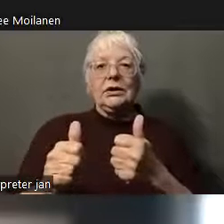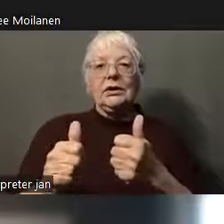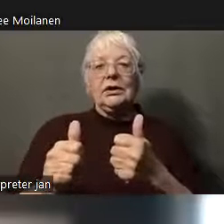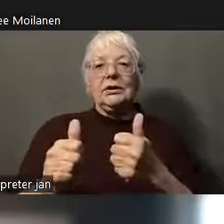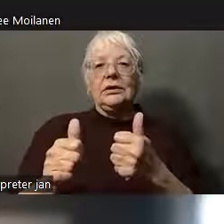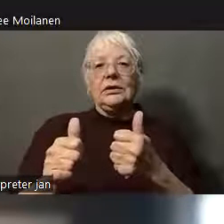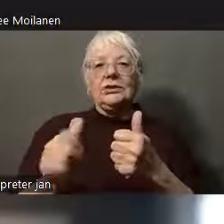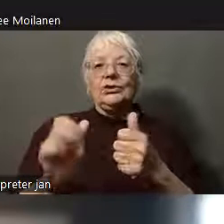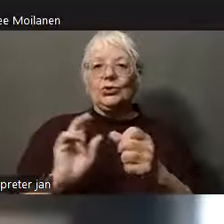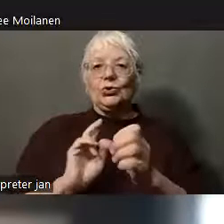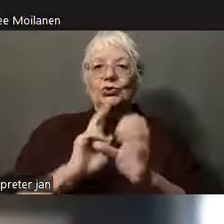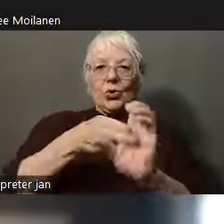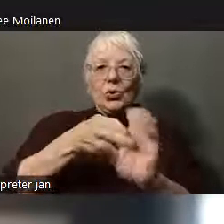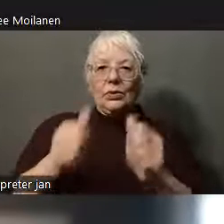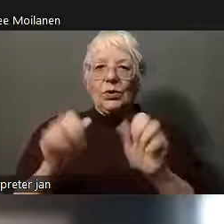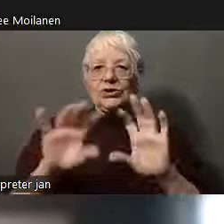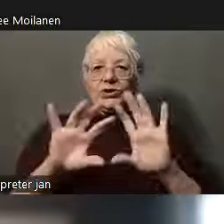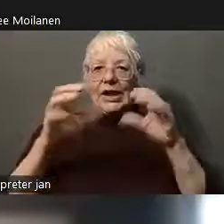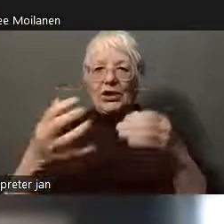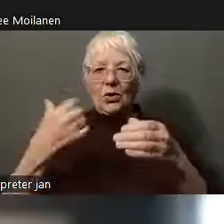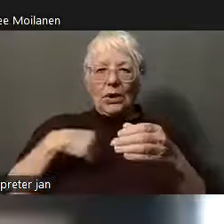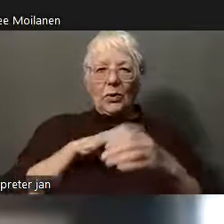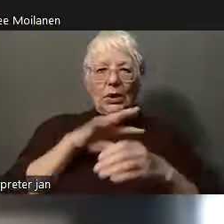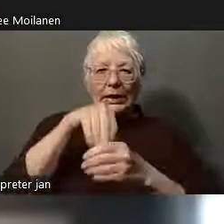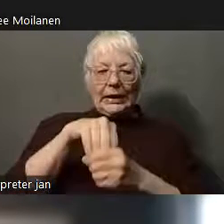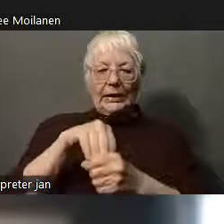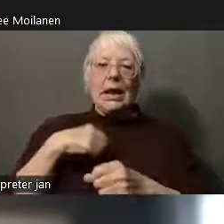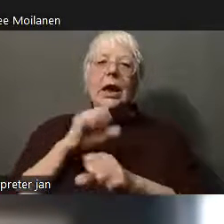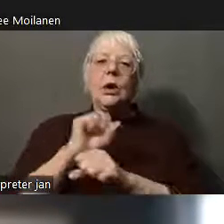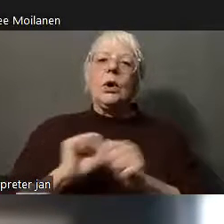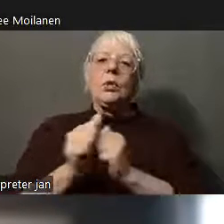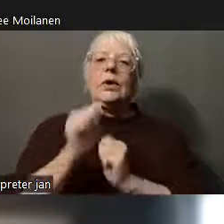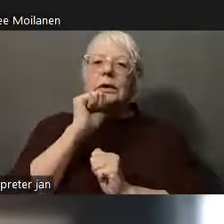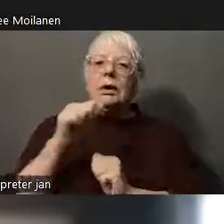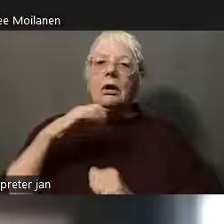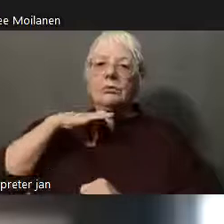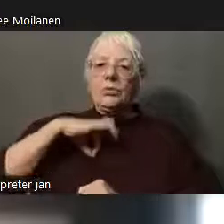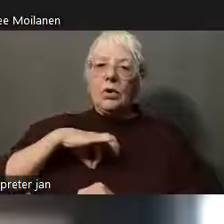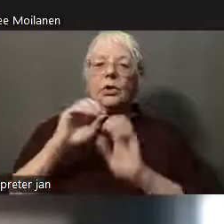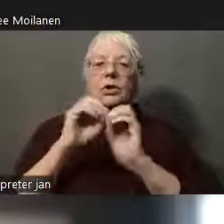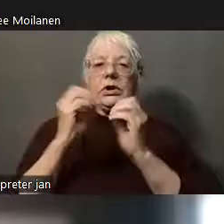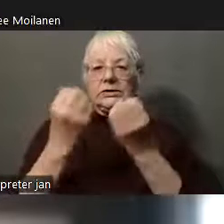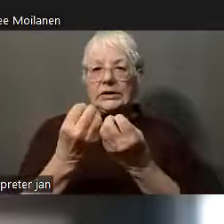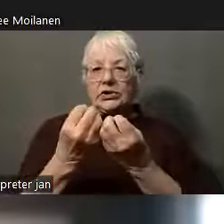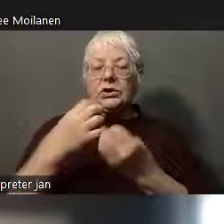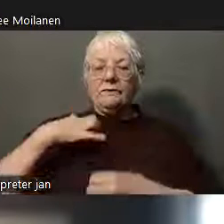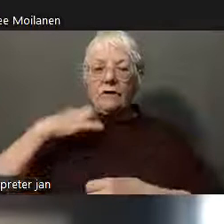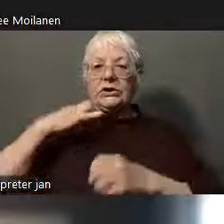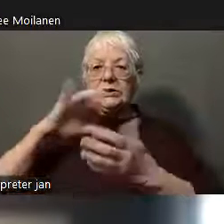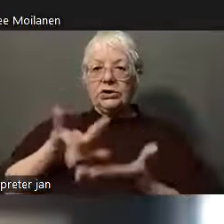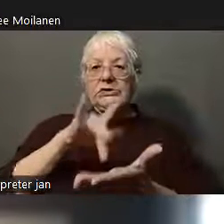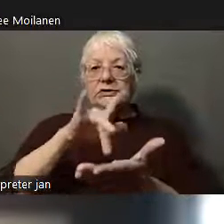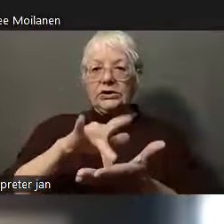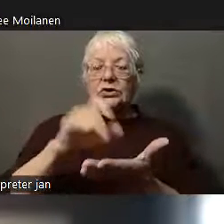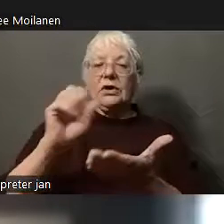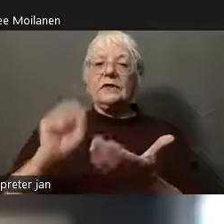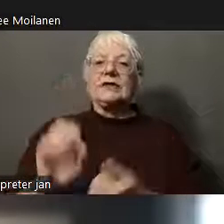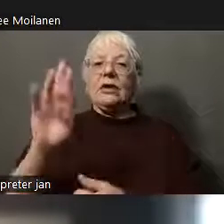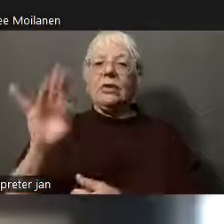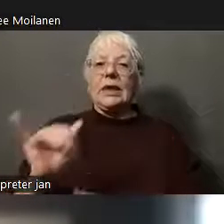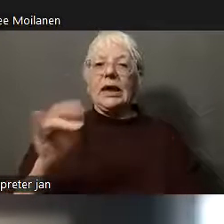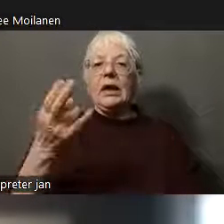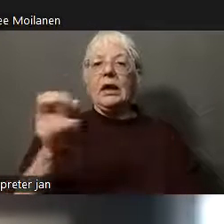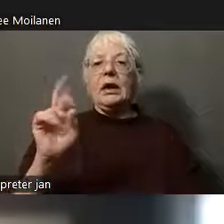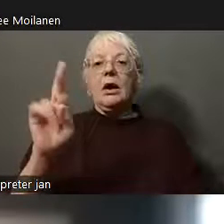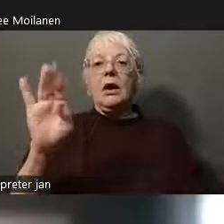join, what category we fell into, but I work with a nonprofit organization, the Volunteer Center of South Bay Harbor,